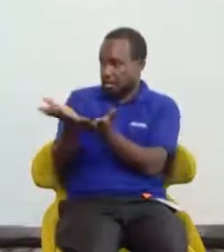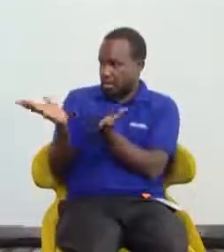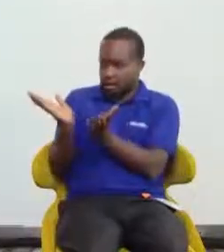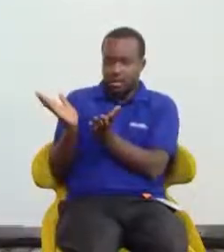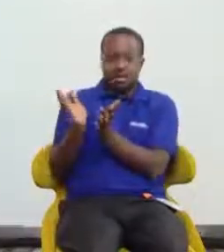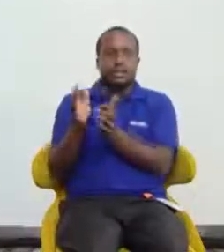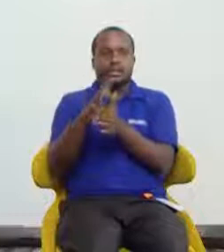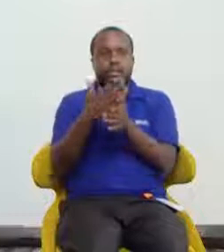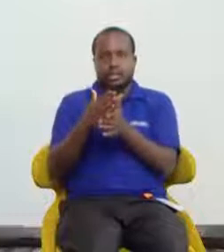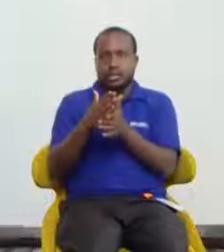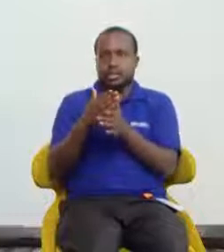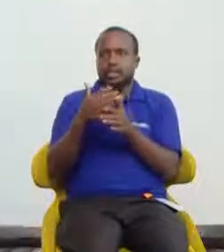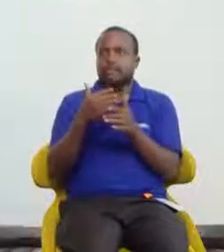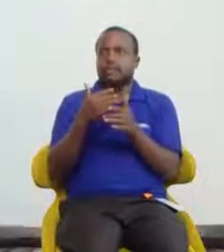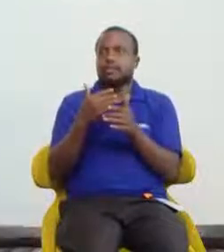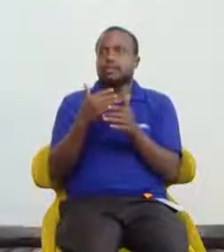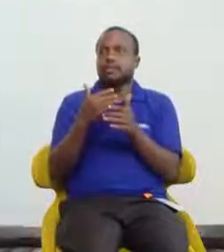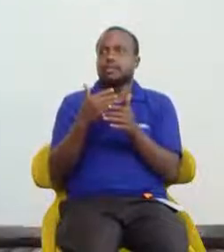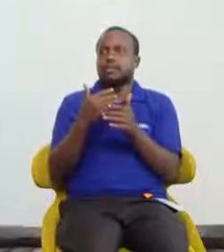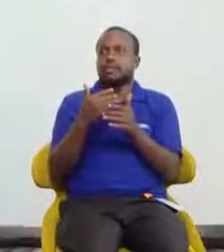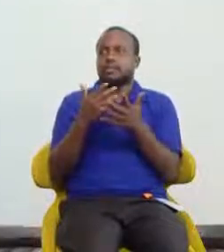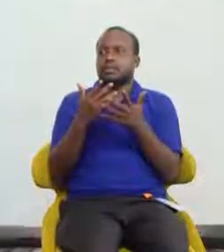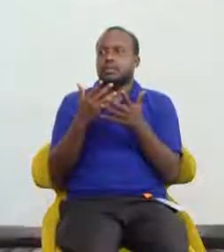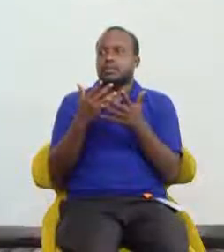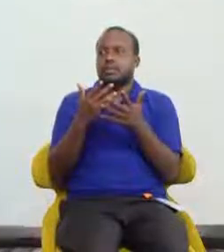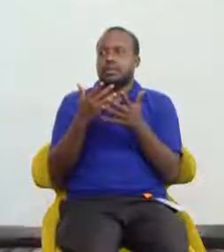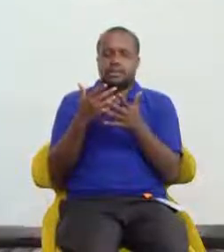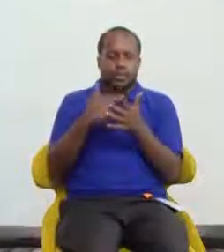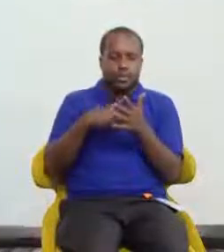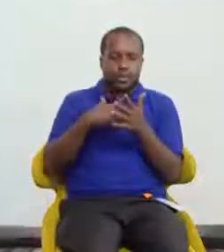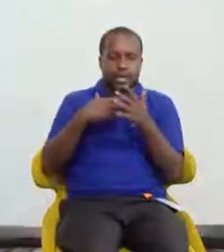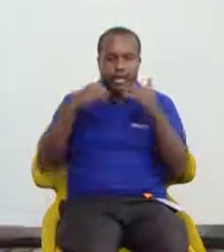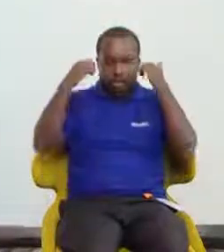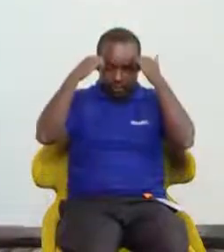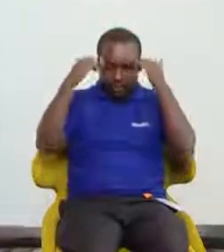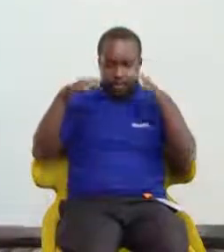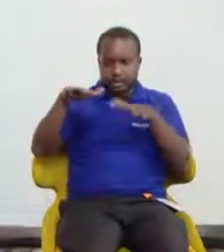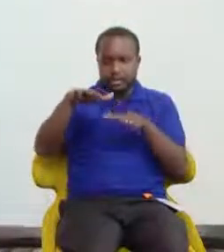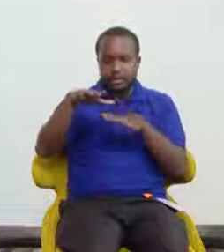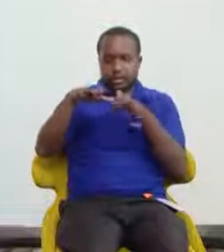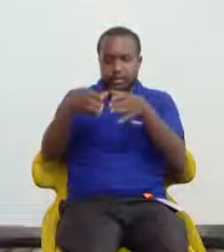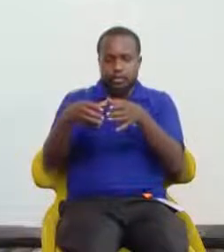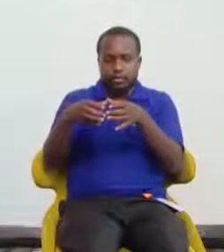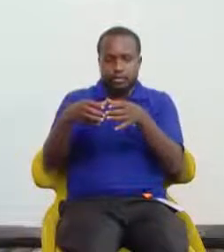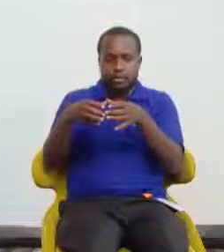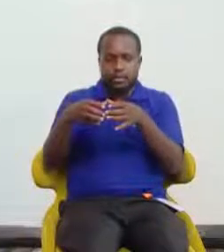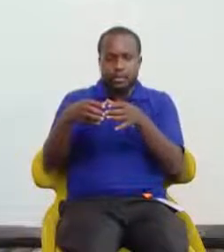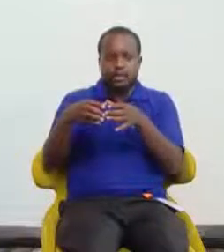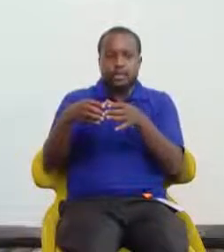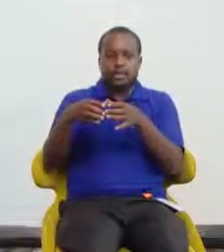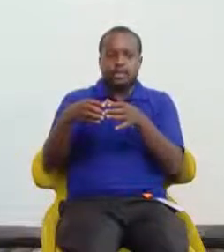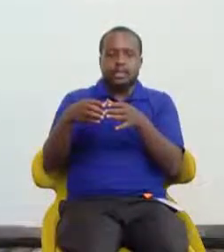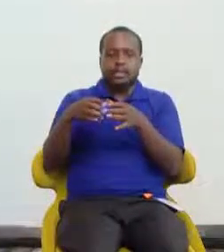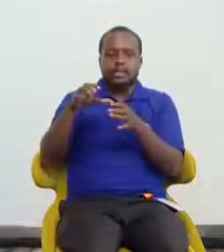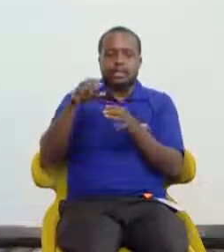sharing, we are some of, in quotes, the elitist, people with disabilities. We are beneficiaries. Majority